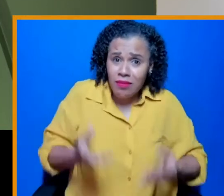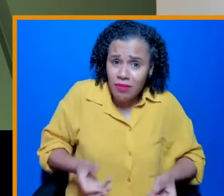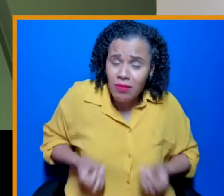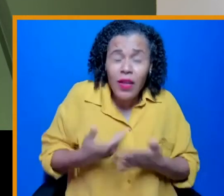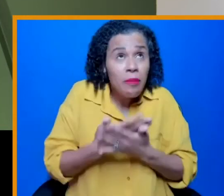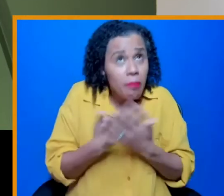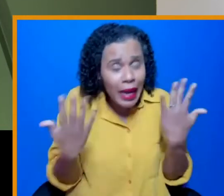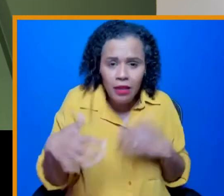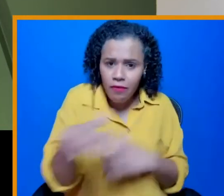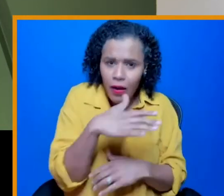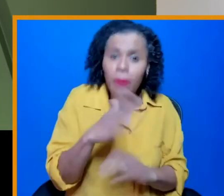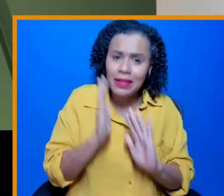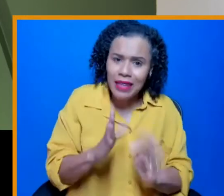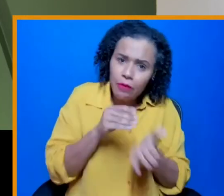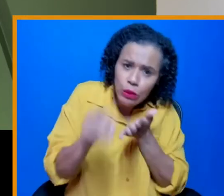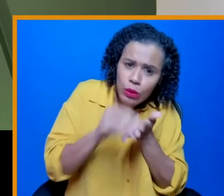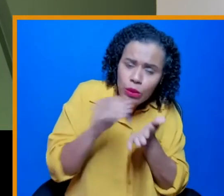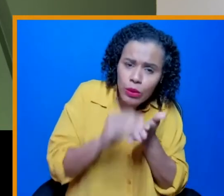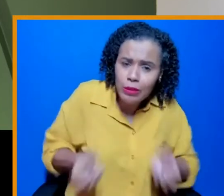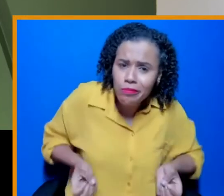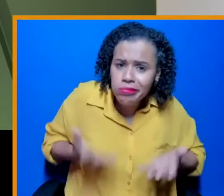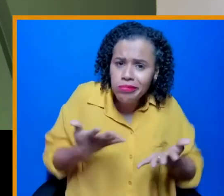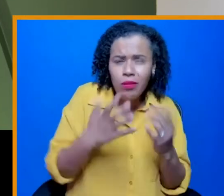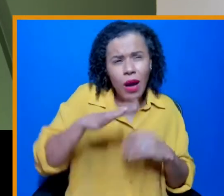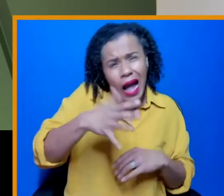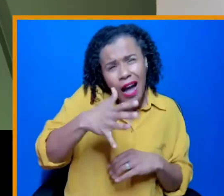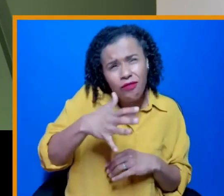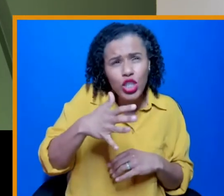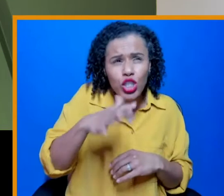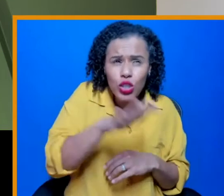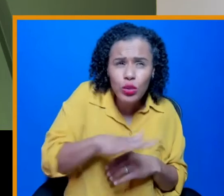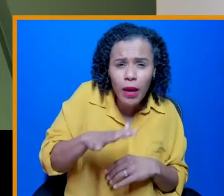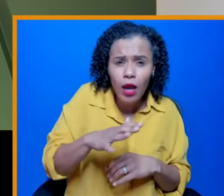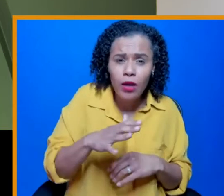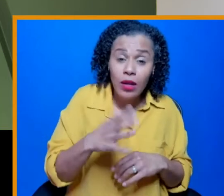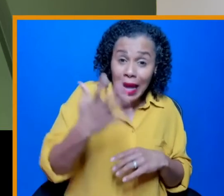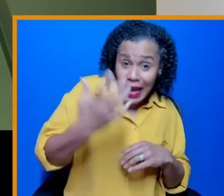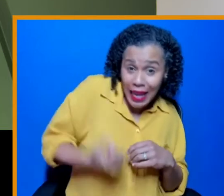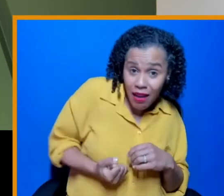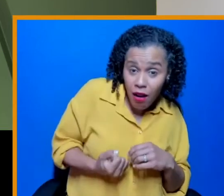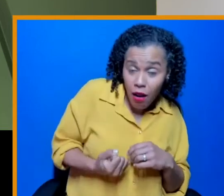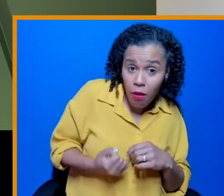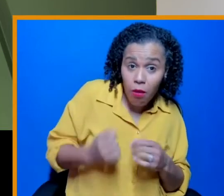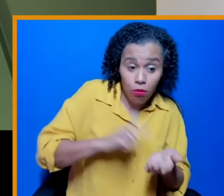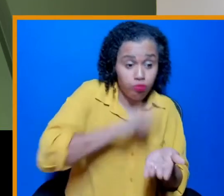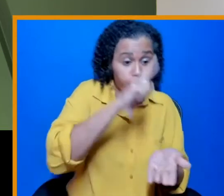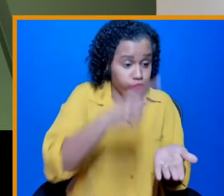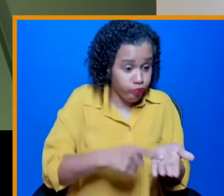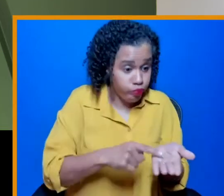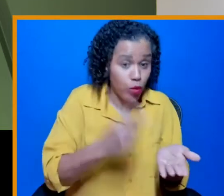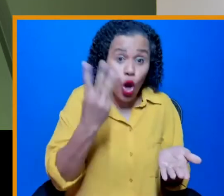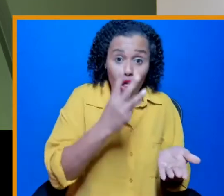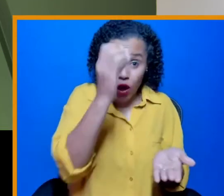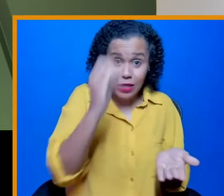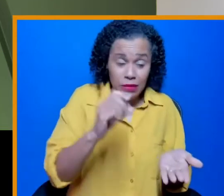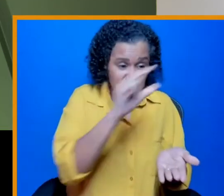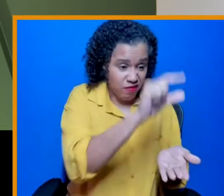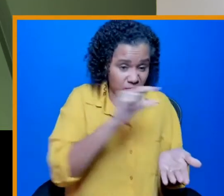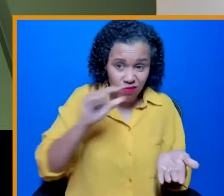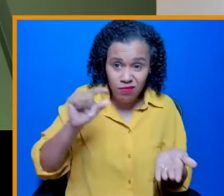families. On average, we spend 13% of our income on transport, and costs are rising